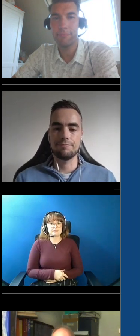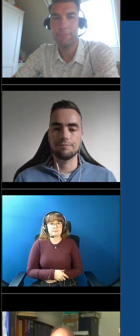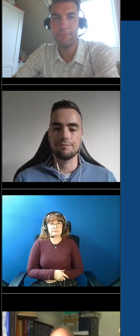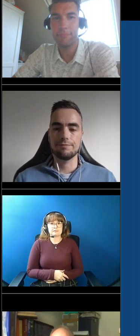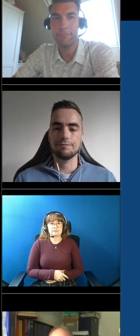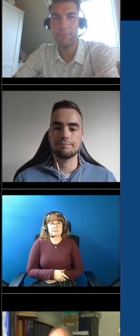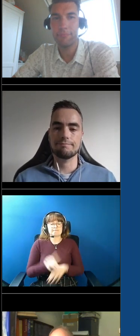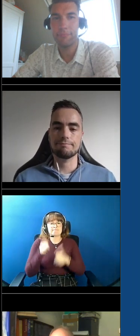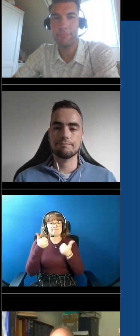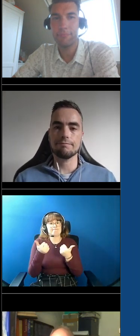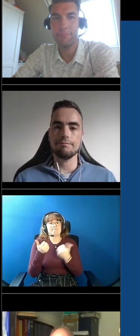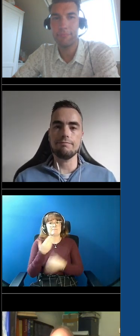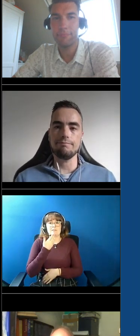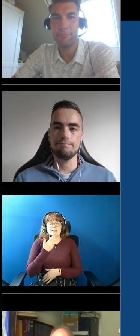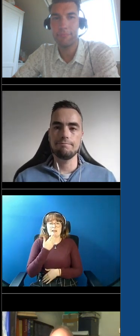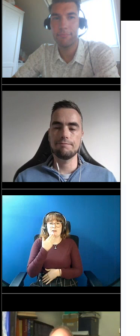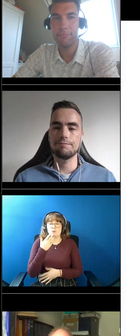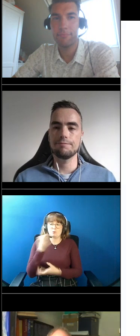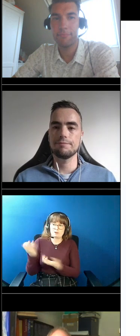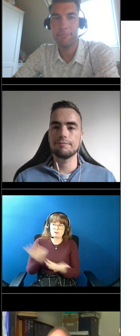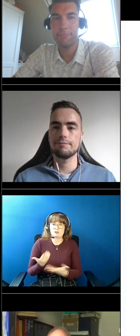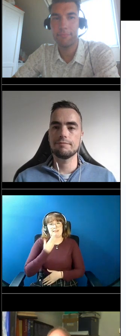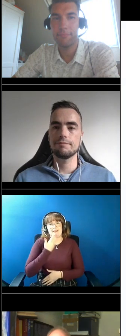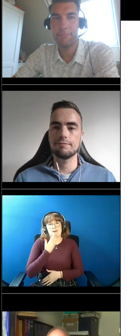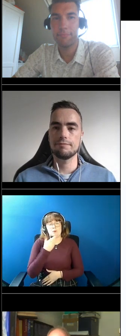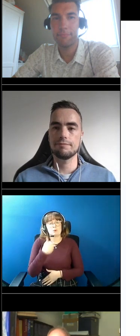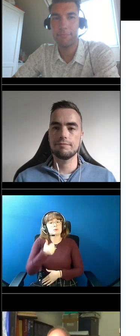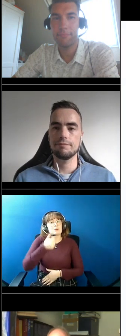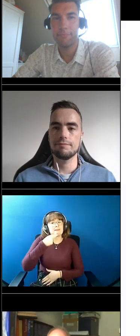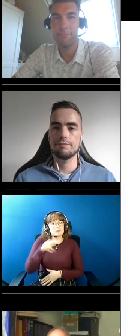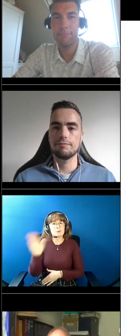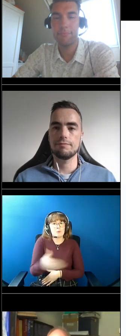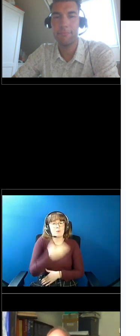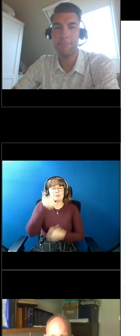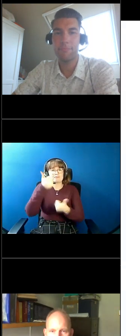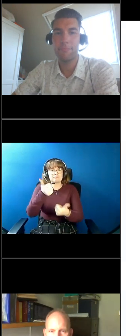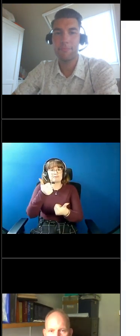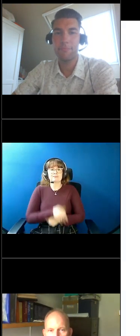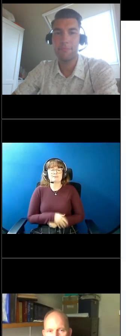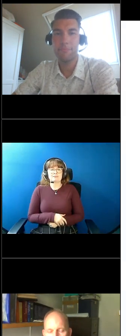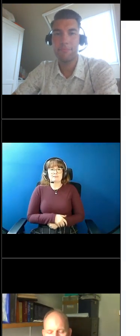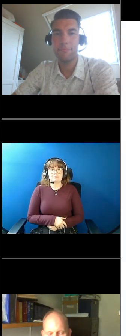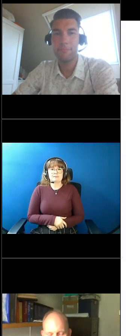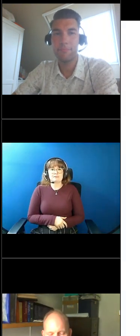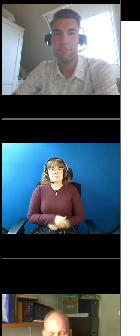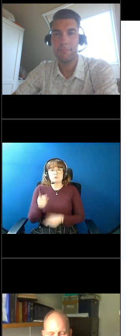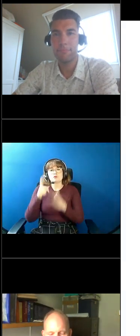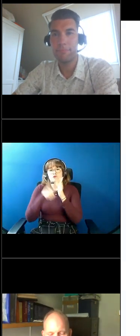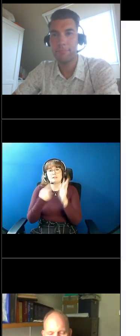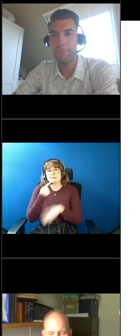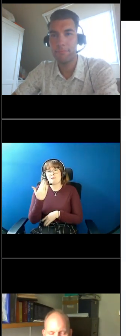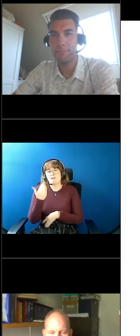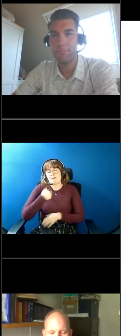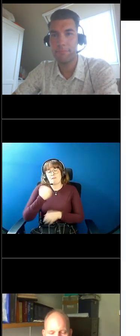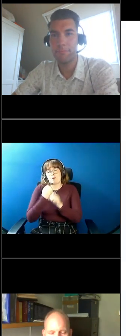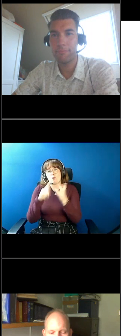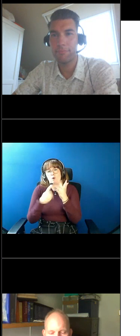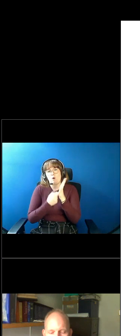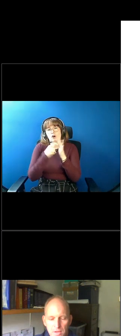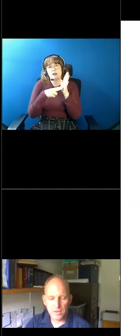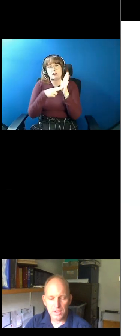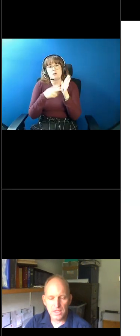Thank you very much for the introduction, Jamie. Good afternoon, everybody. As Jamie says, I'm Gordon Watts. I'm Technical Manager